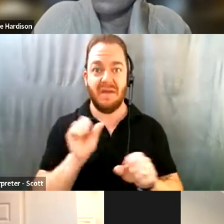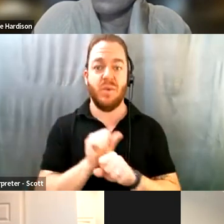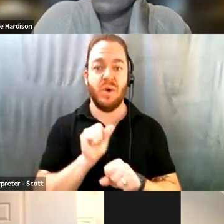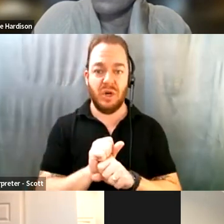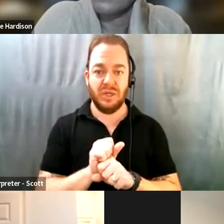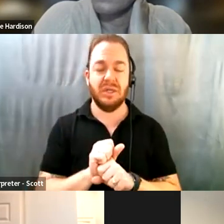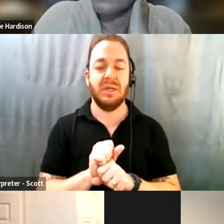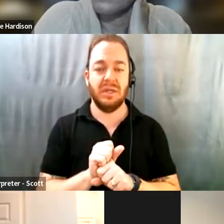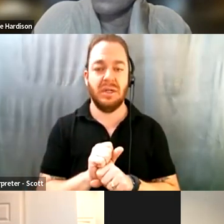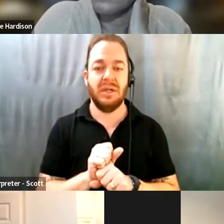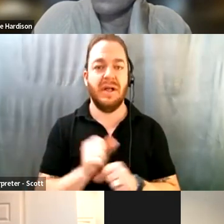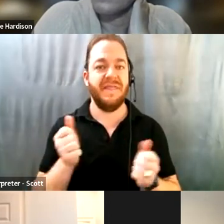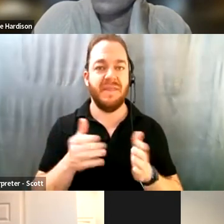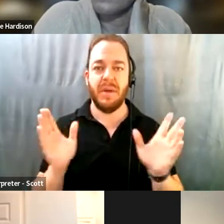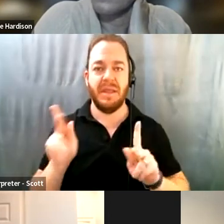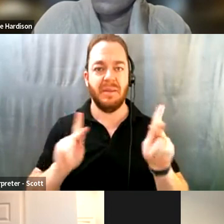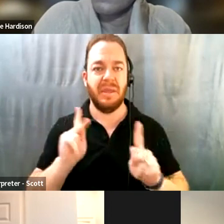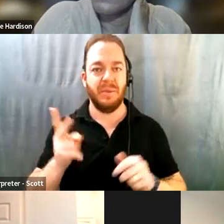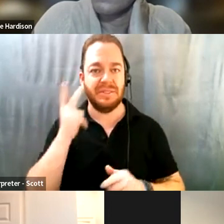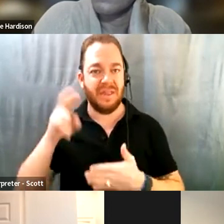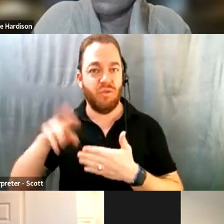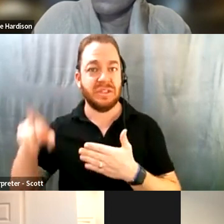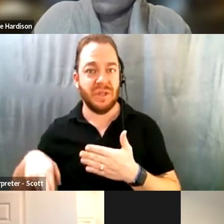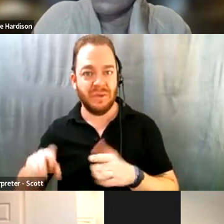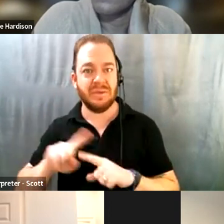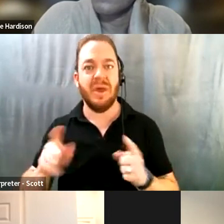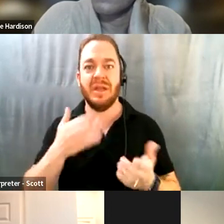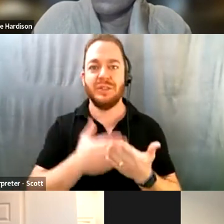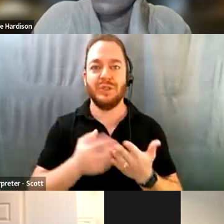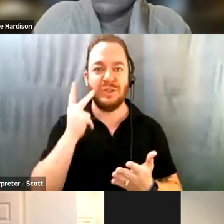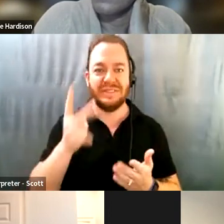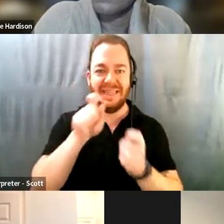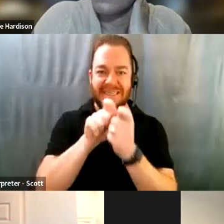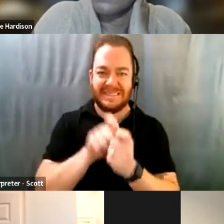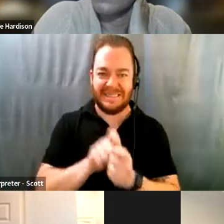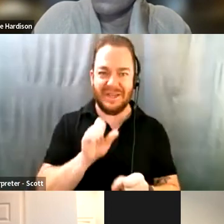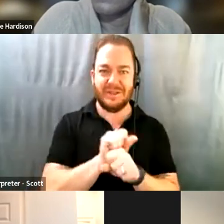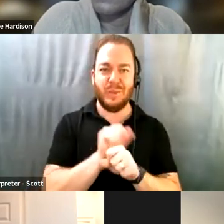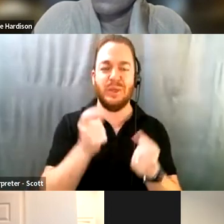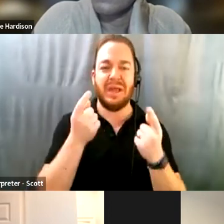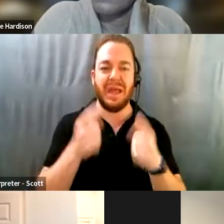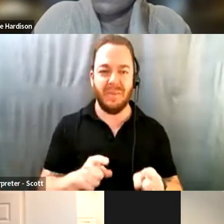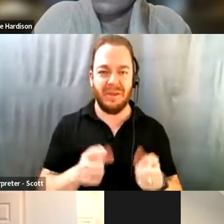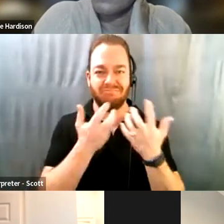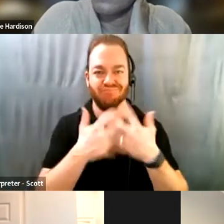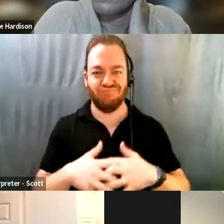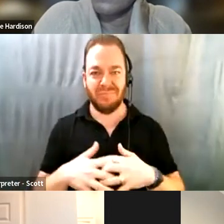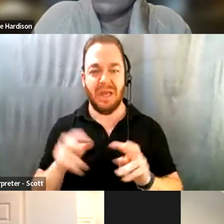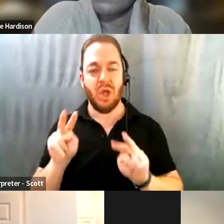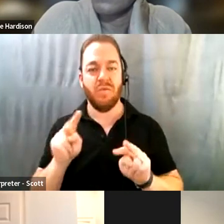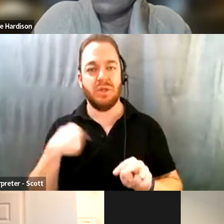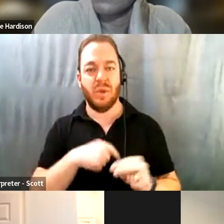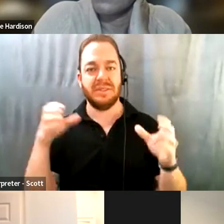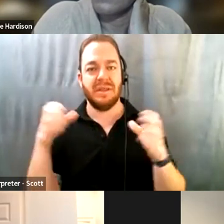lot of the public and people just see the results of, but it's good to see that all the details and the work come together. And looking forward to us coming